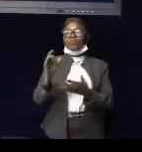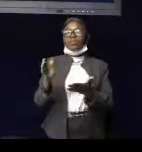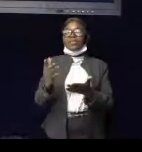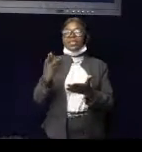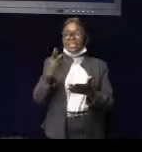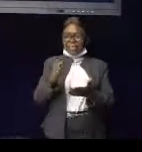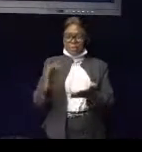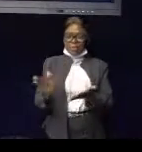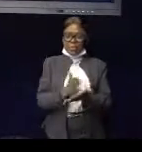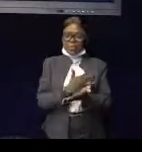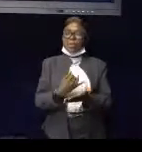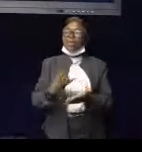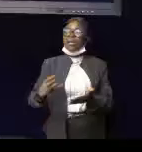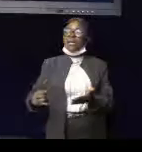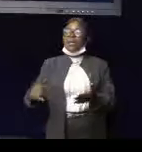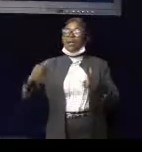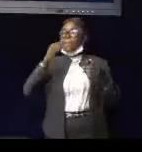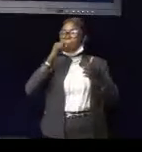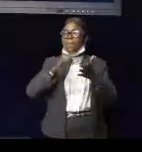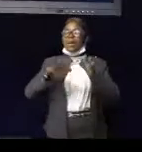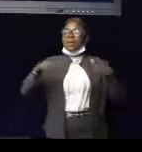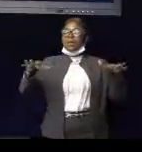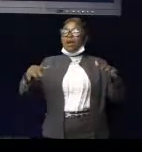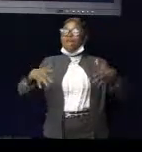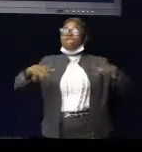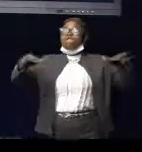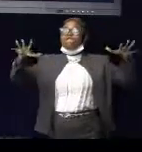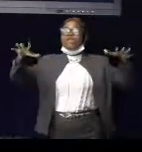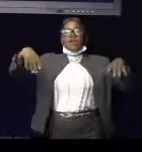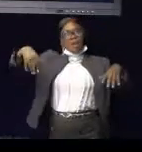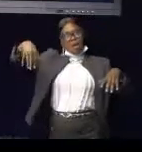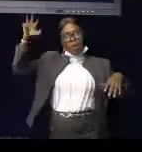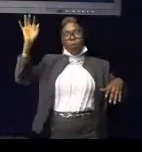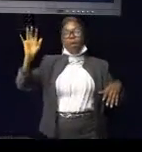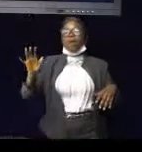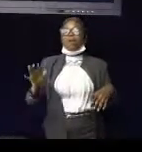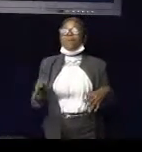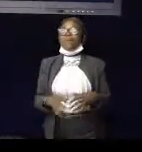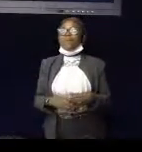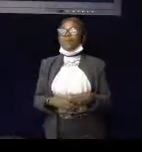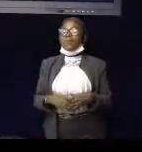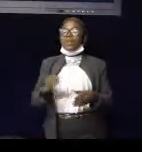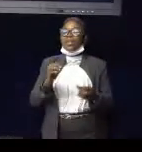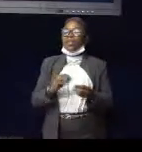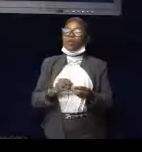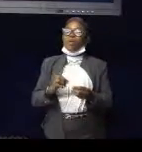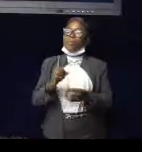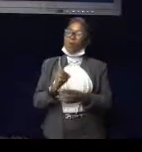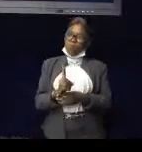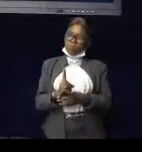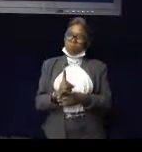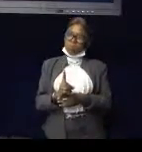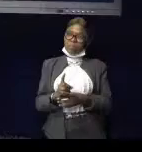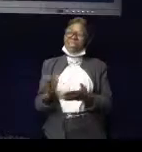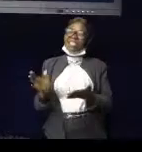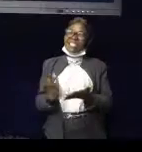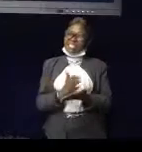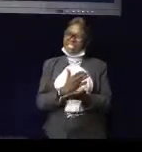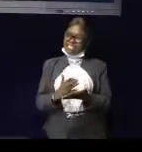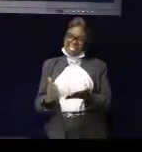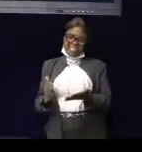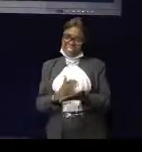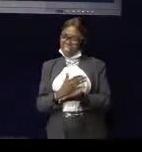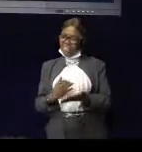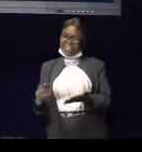bird flew away. The singing bird flew away. In number one, singing is